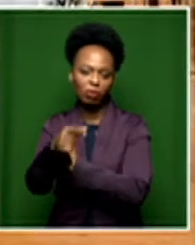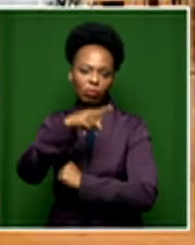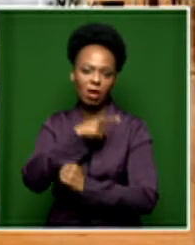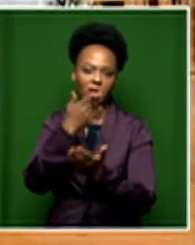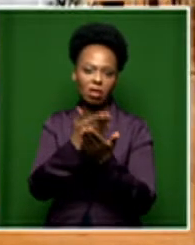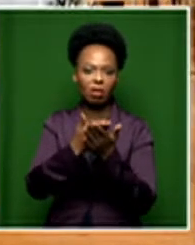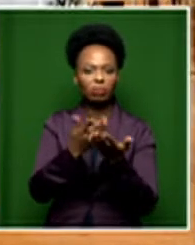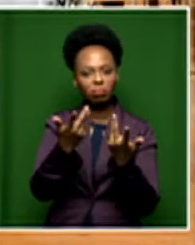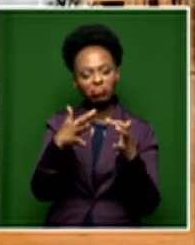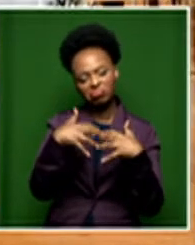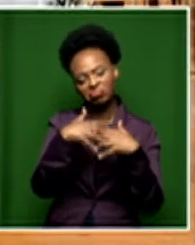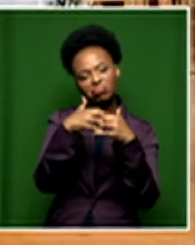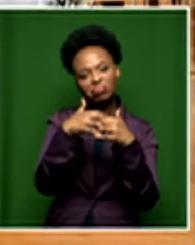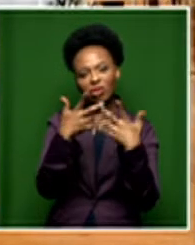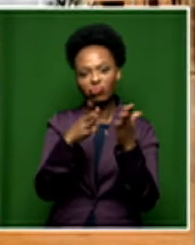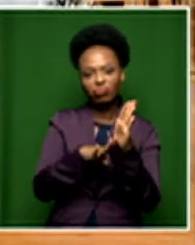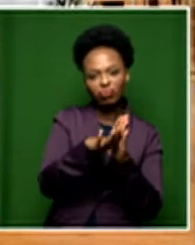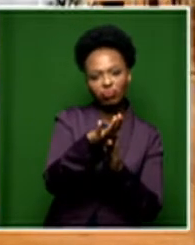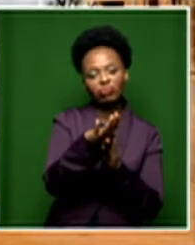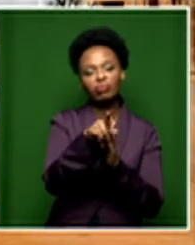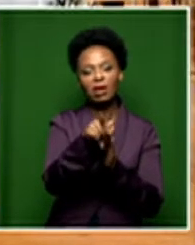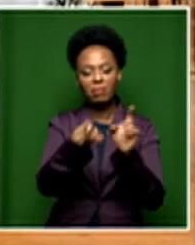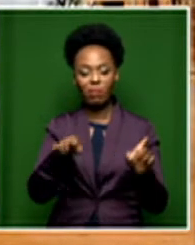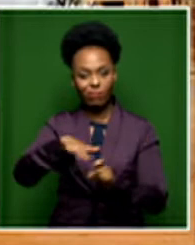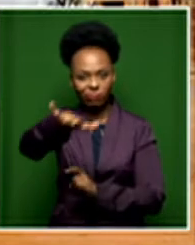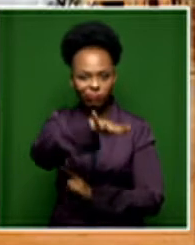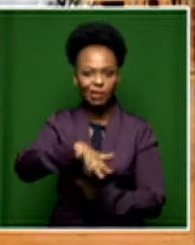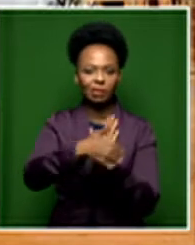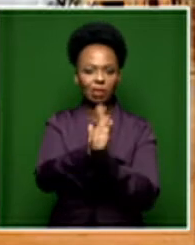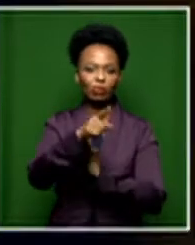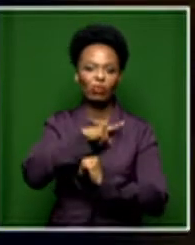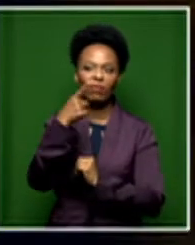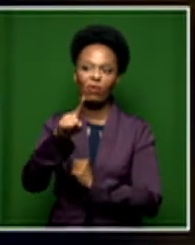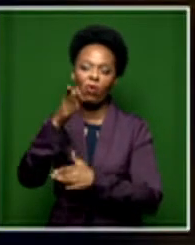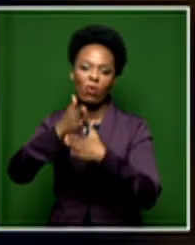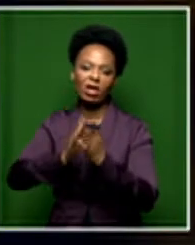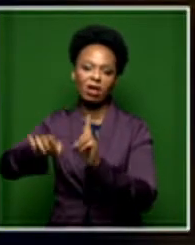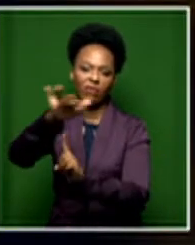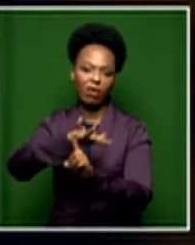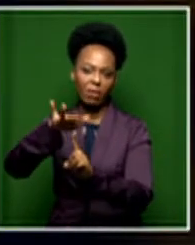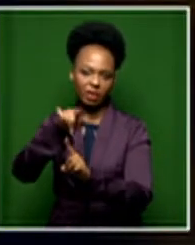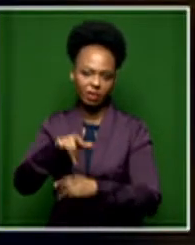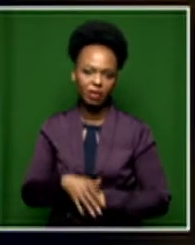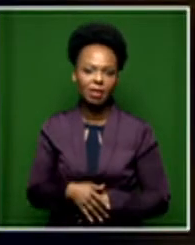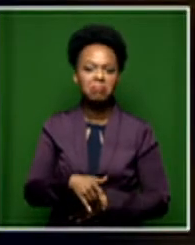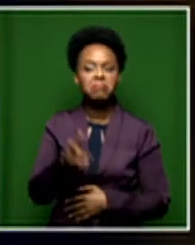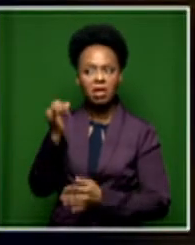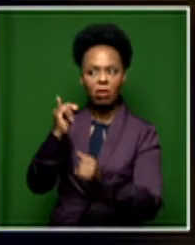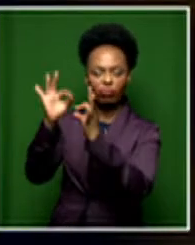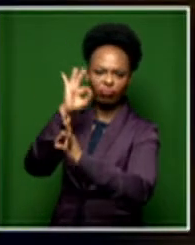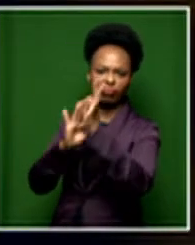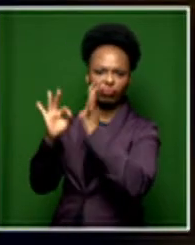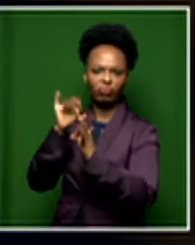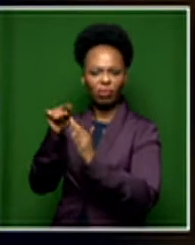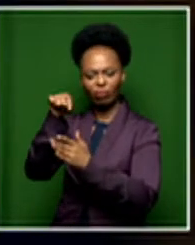equip the people with the skills they need for work environments. But to tell us more about their work, we are joined via